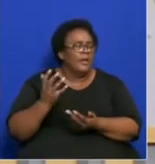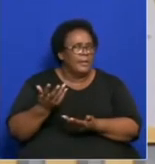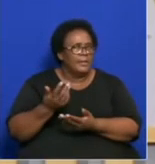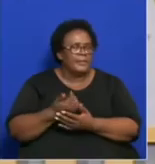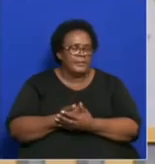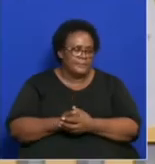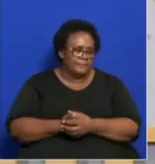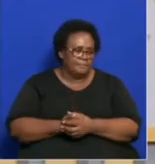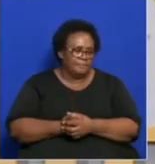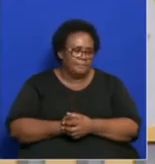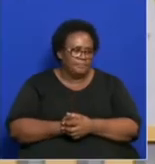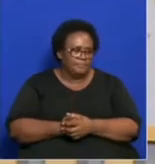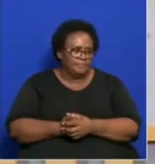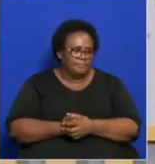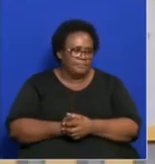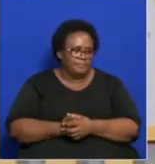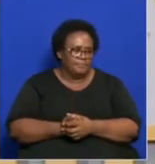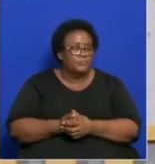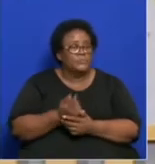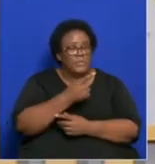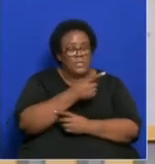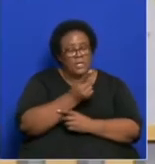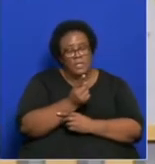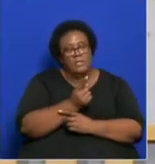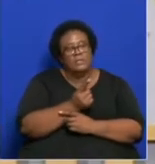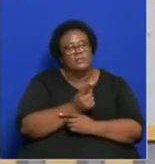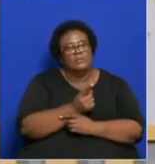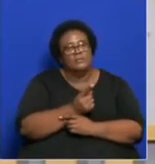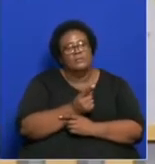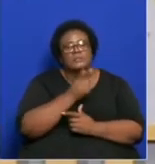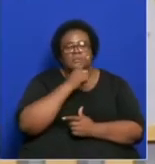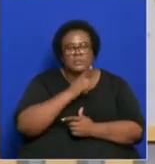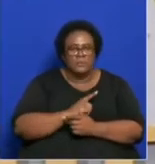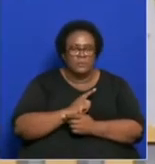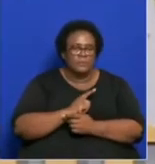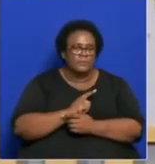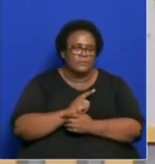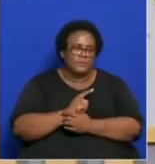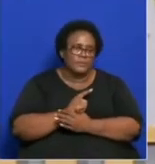they went as far as saying to me,